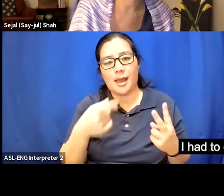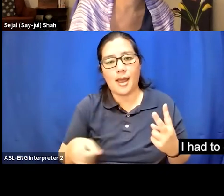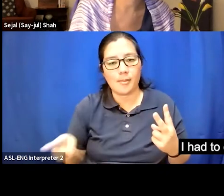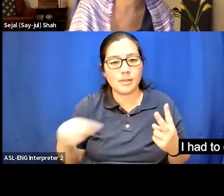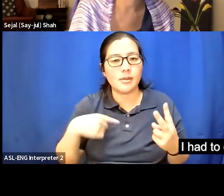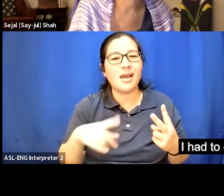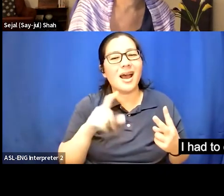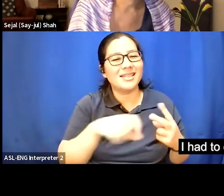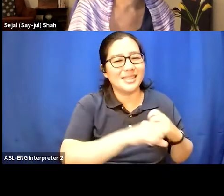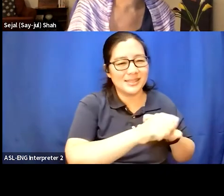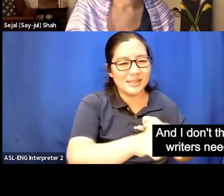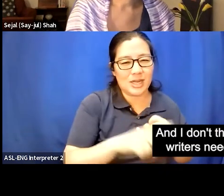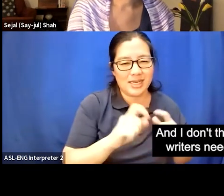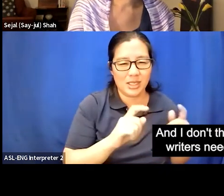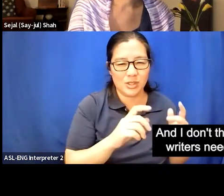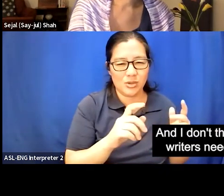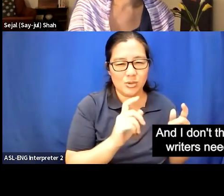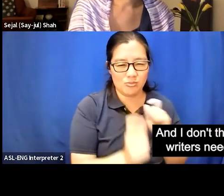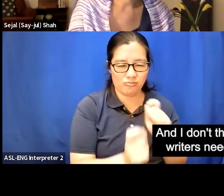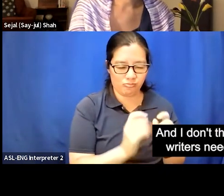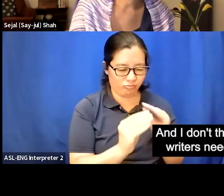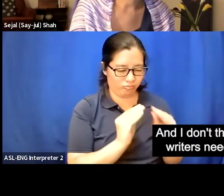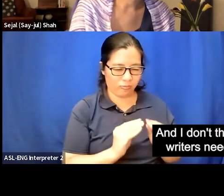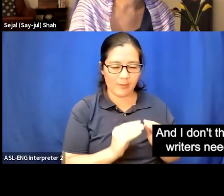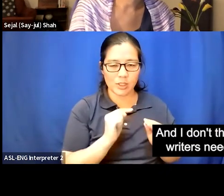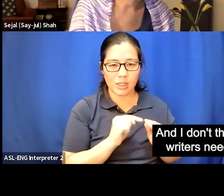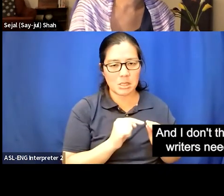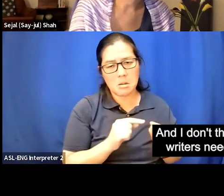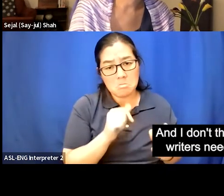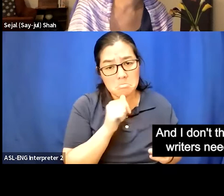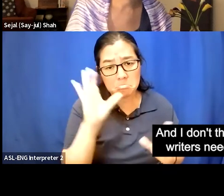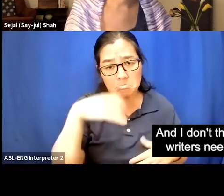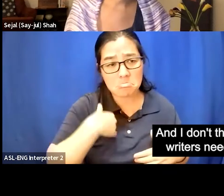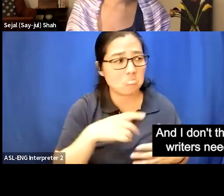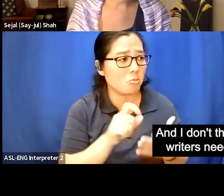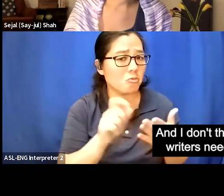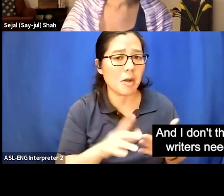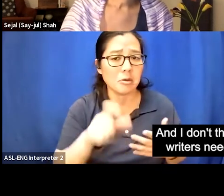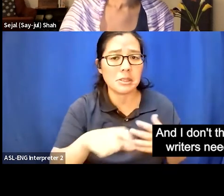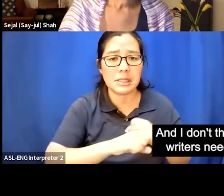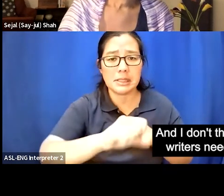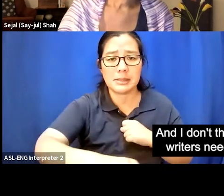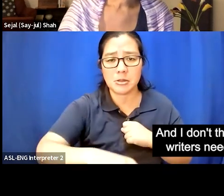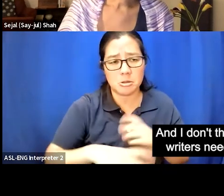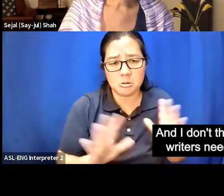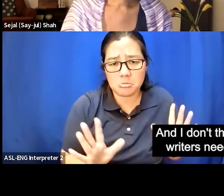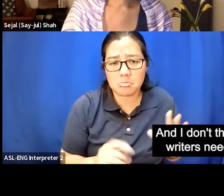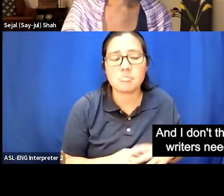do a revision. And I don't think that's unusual, writers needing extensions, but